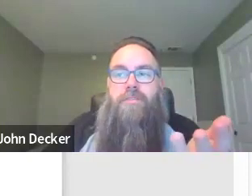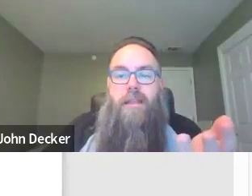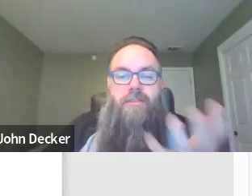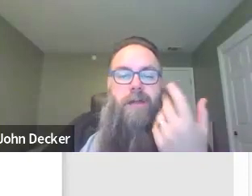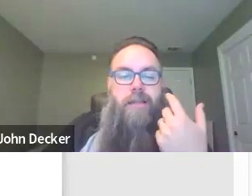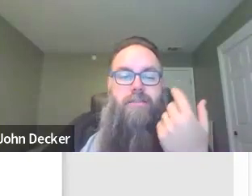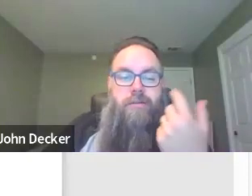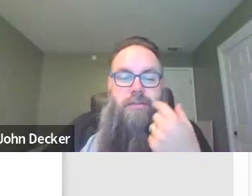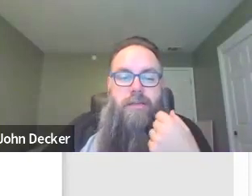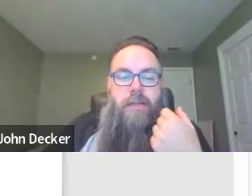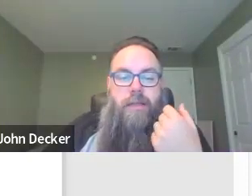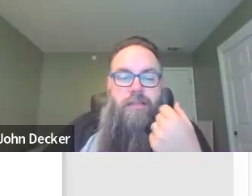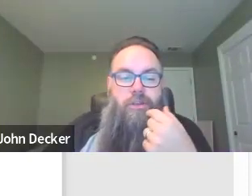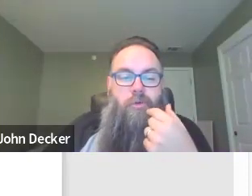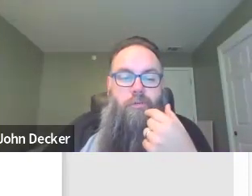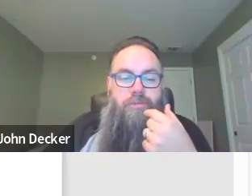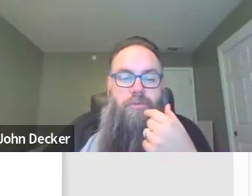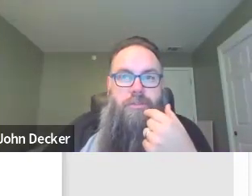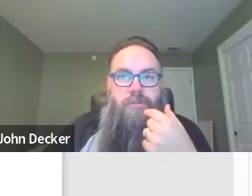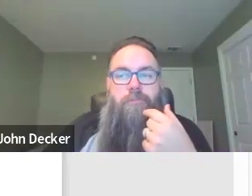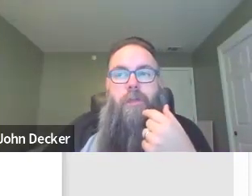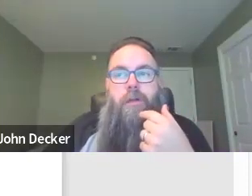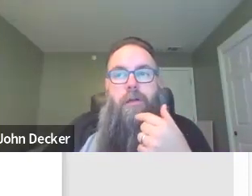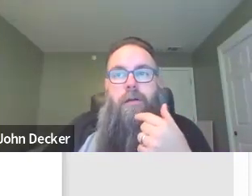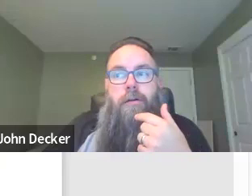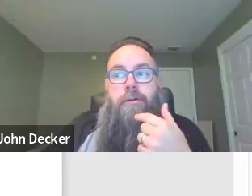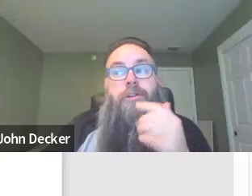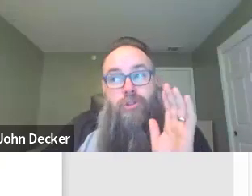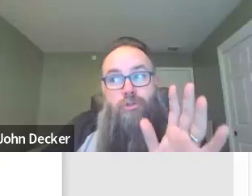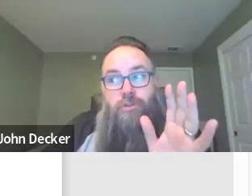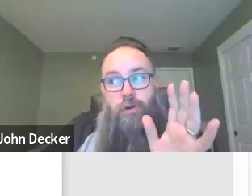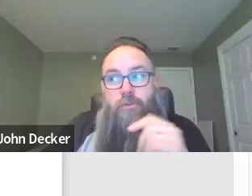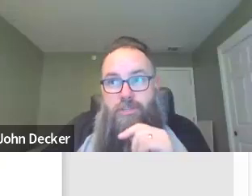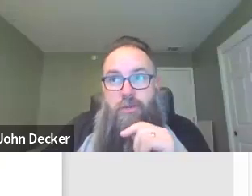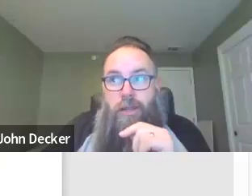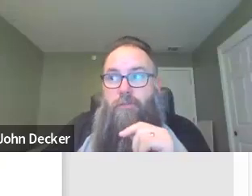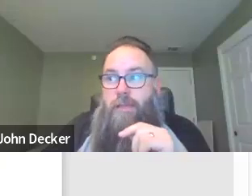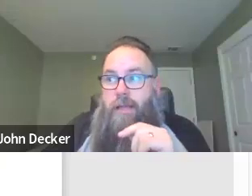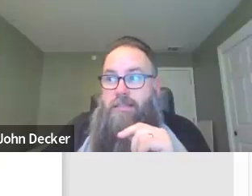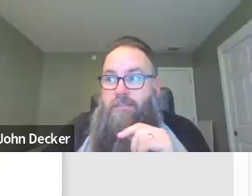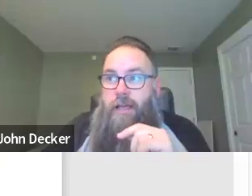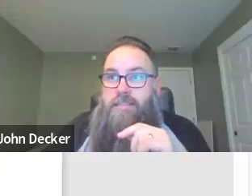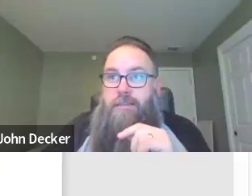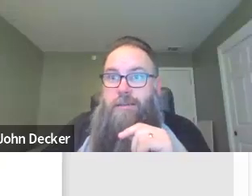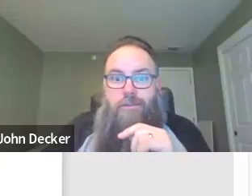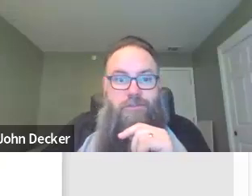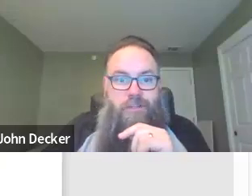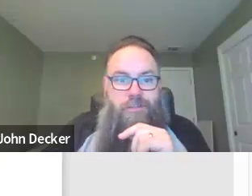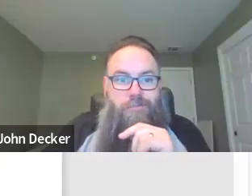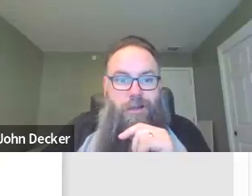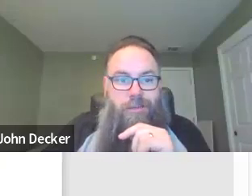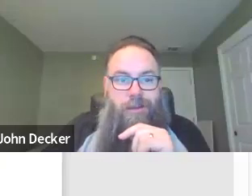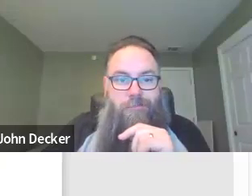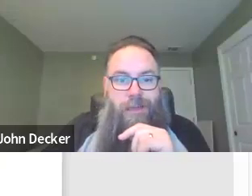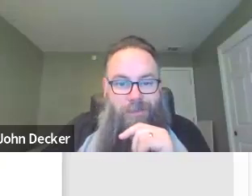department will send out some guidance to us and let us know what we're supposed to do. True story, we're still waiting from the guidance from last year's